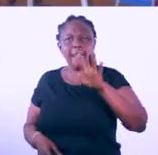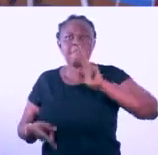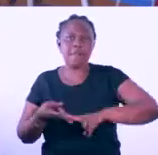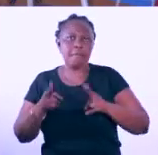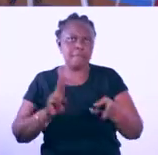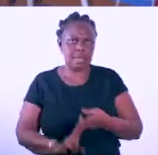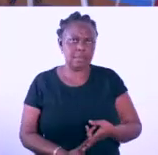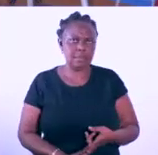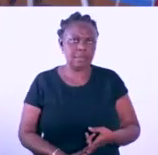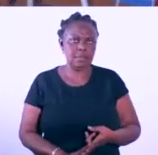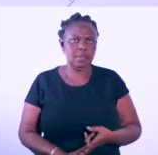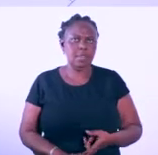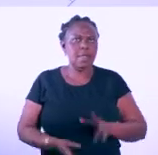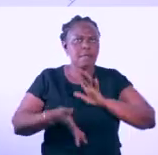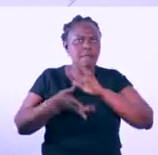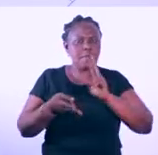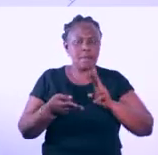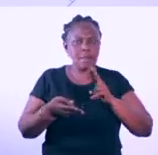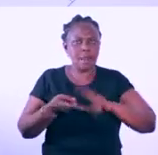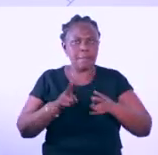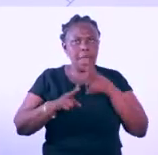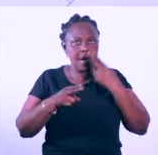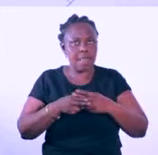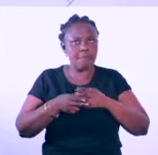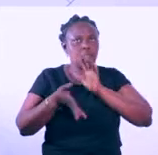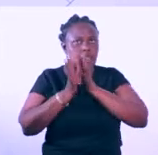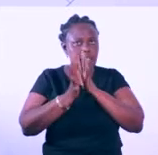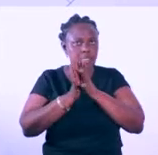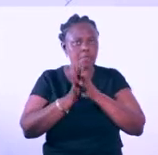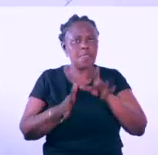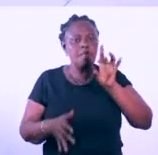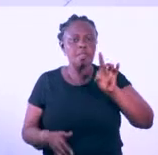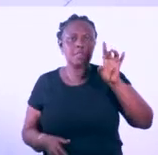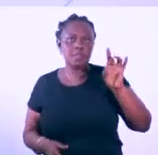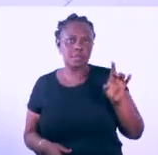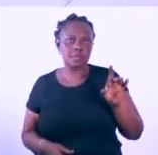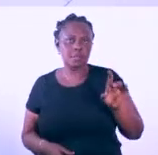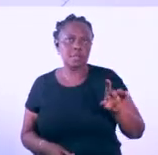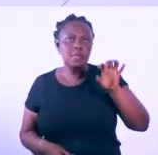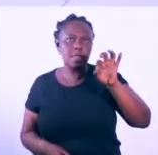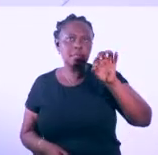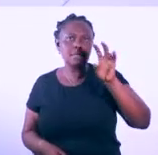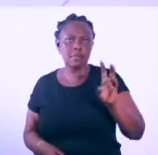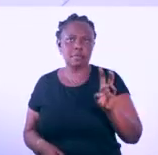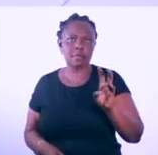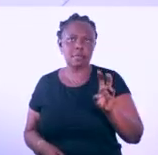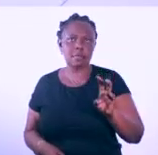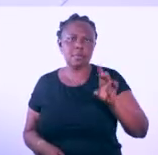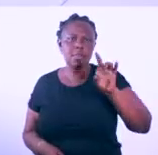and mention the number names for me. 88, 97,